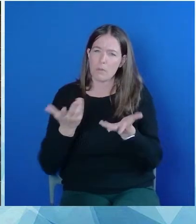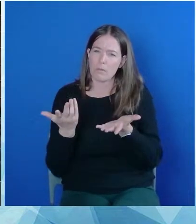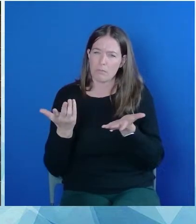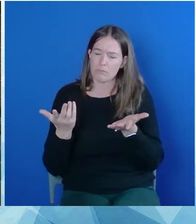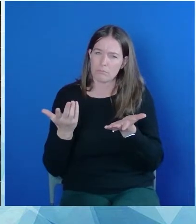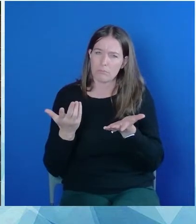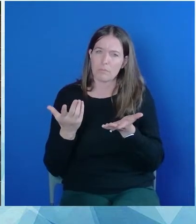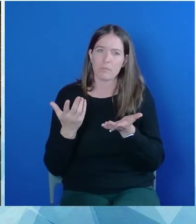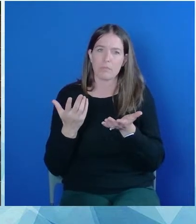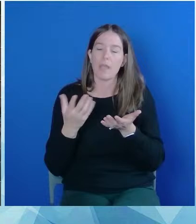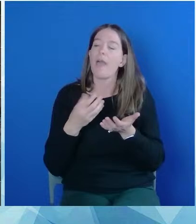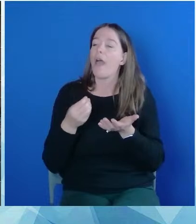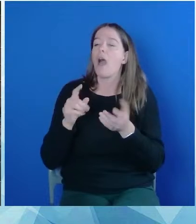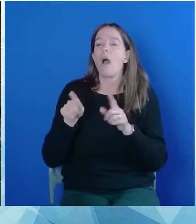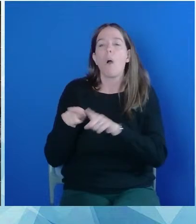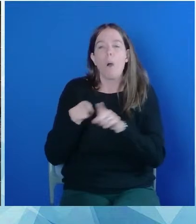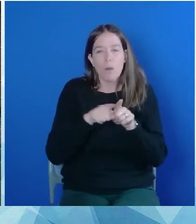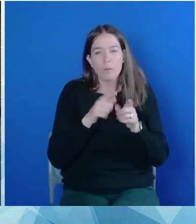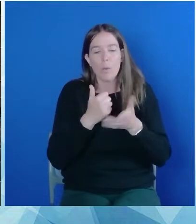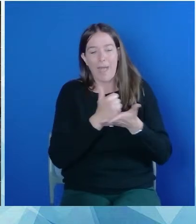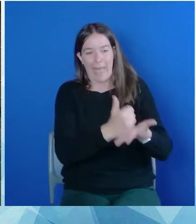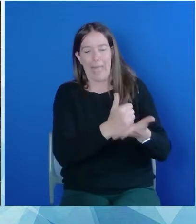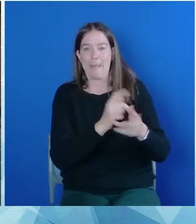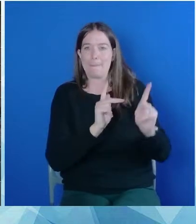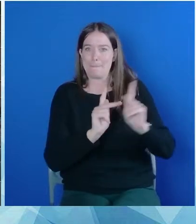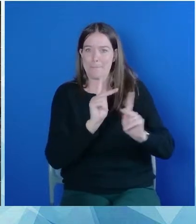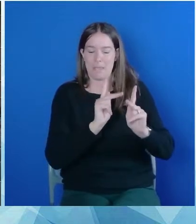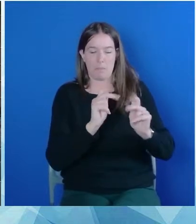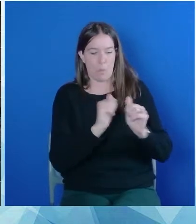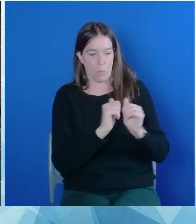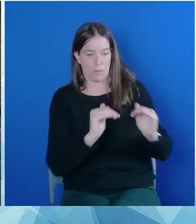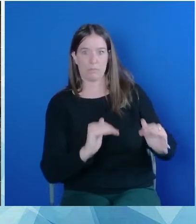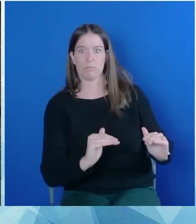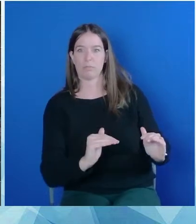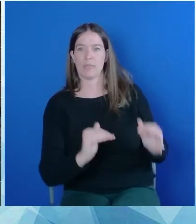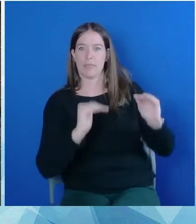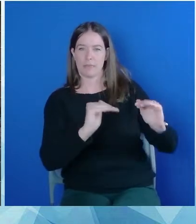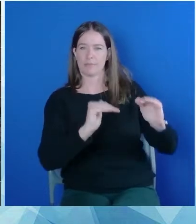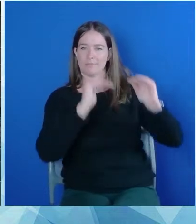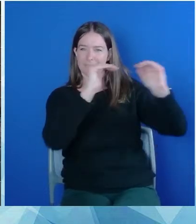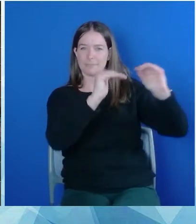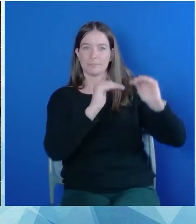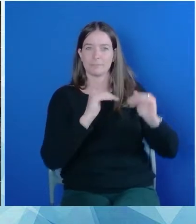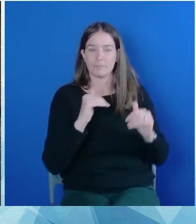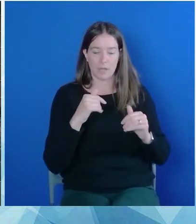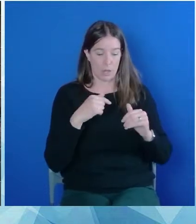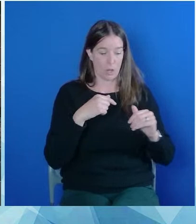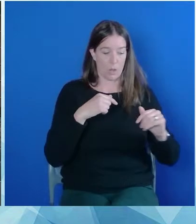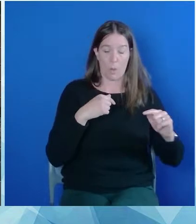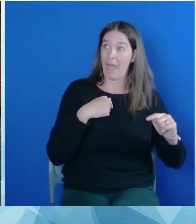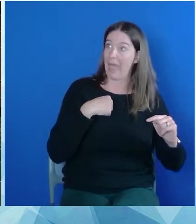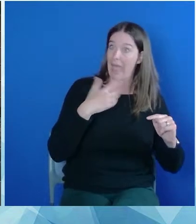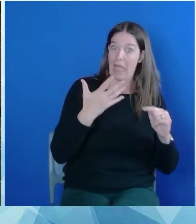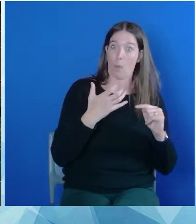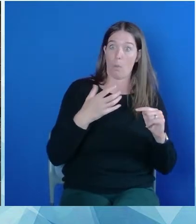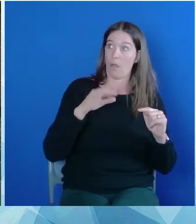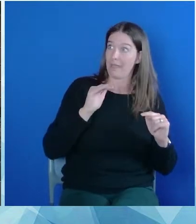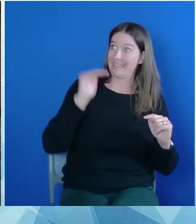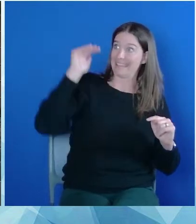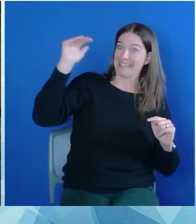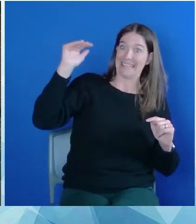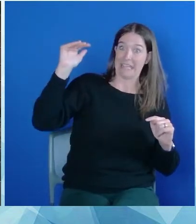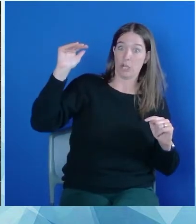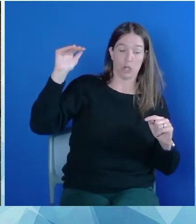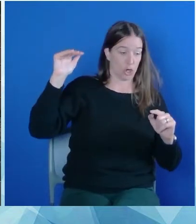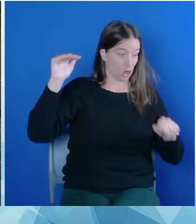to the next step of where they're trying to go. So they're here, and they're trying to get here. How do I get them there? And I do